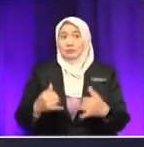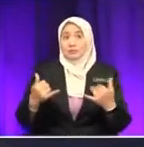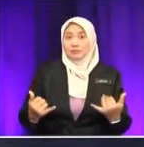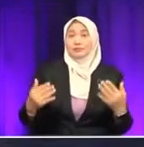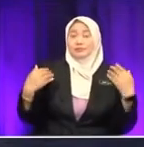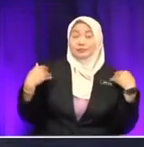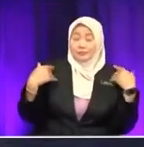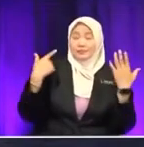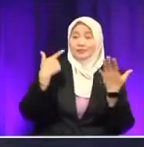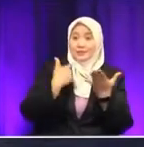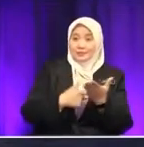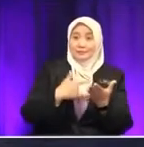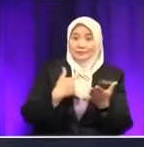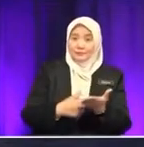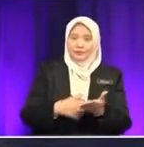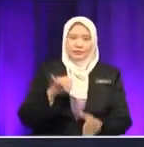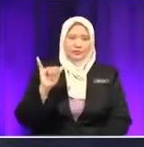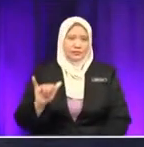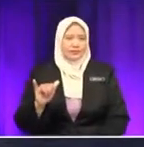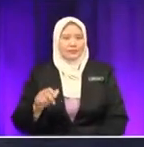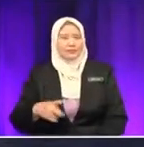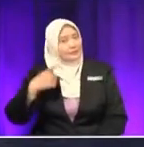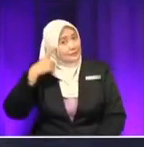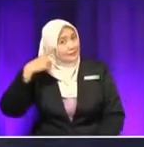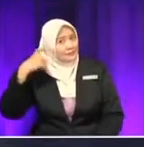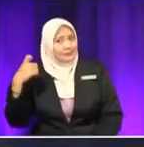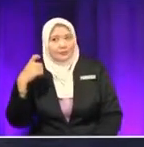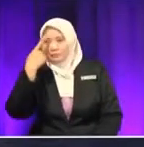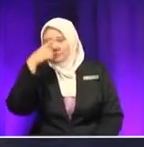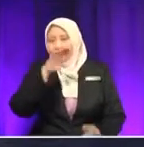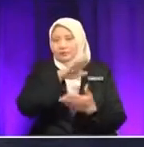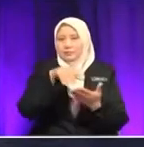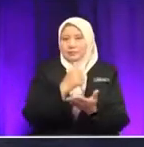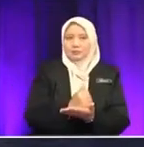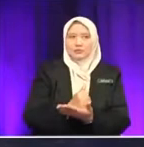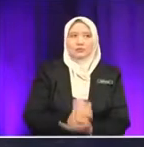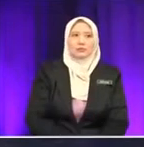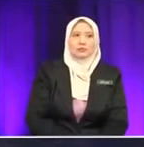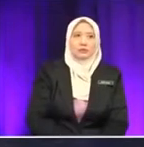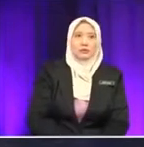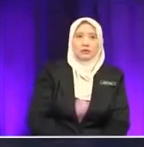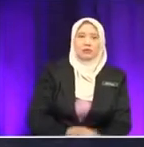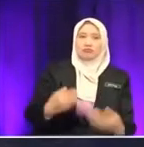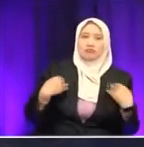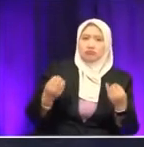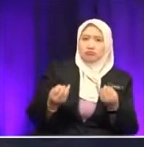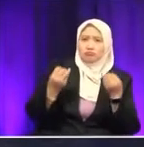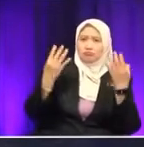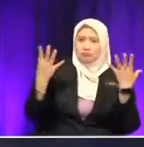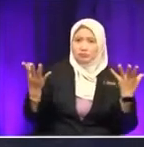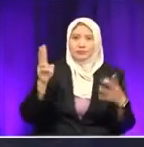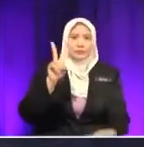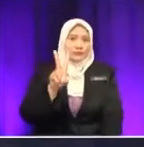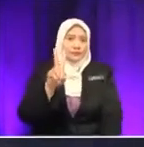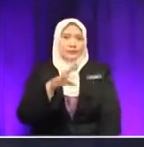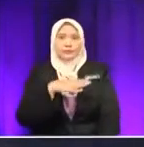right? Exactly. In regards to this segment. So please tell us, and I see a lot more VAs are here. Exactly. So please tell me